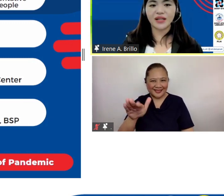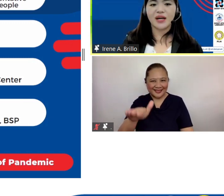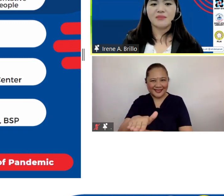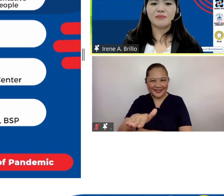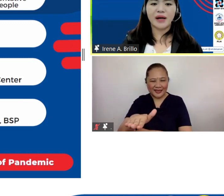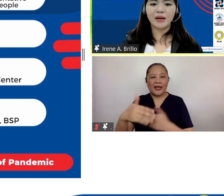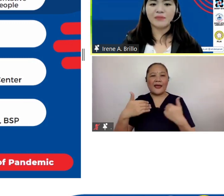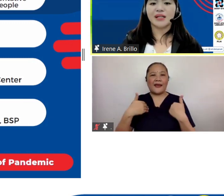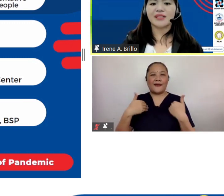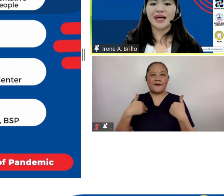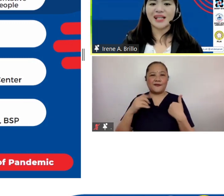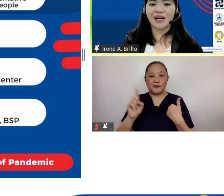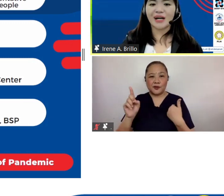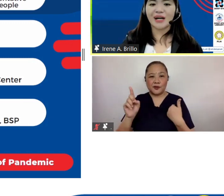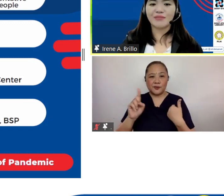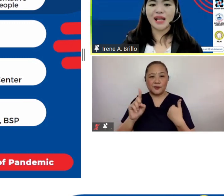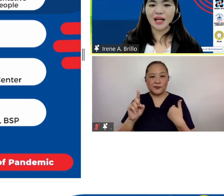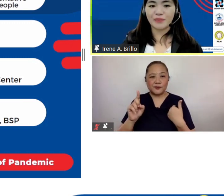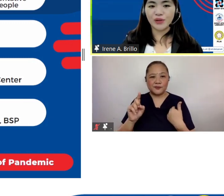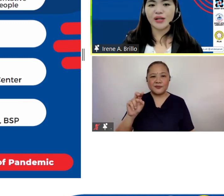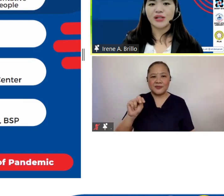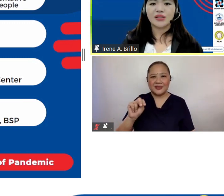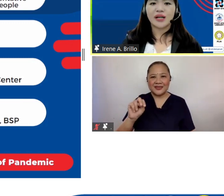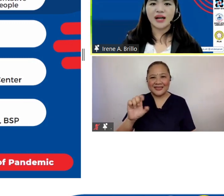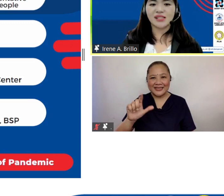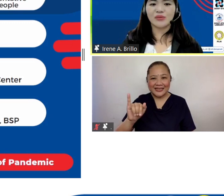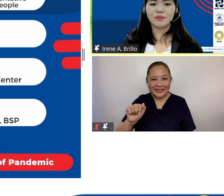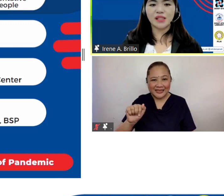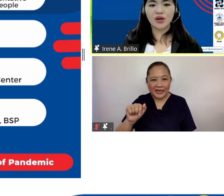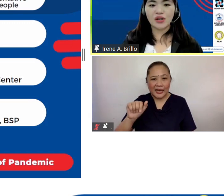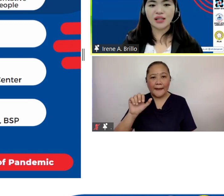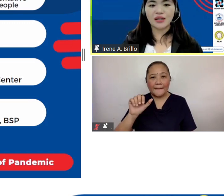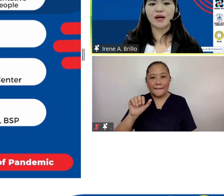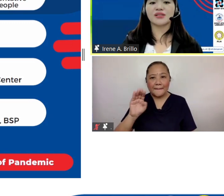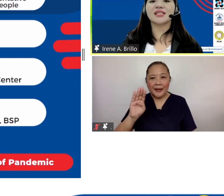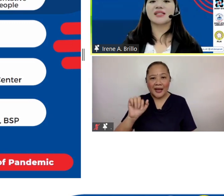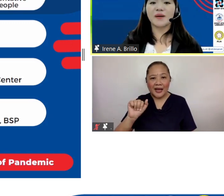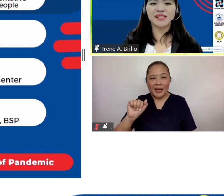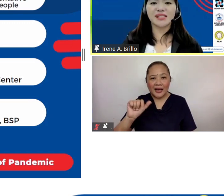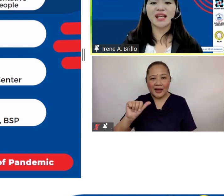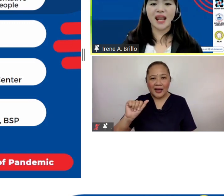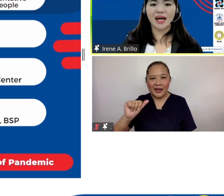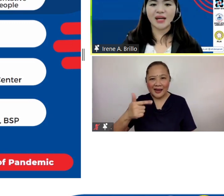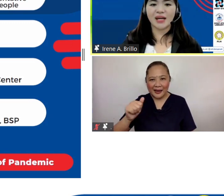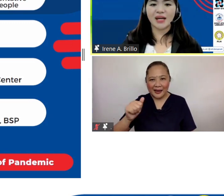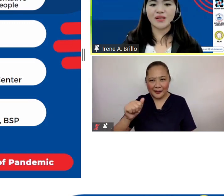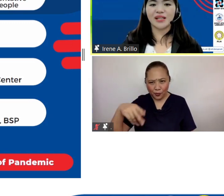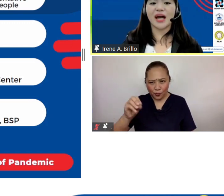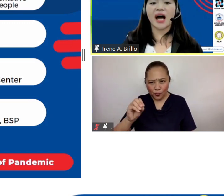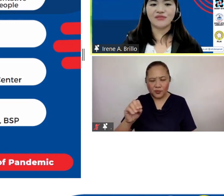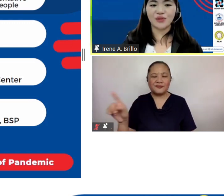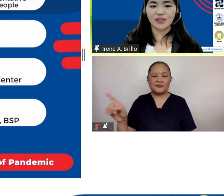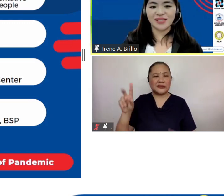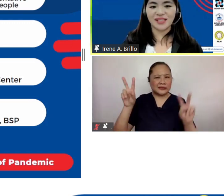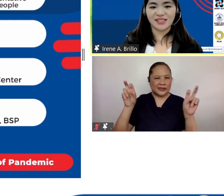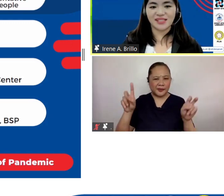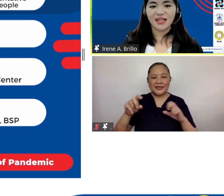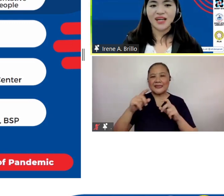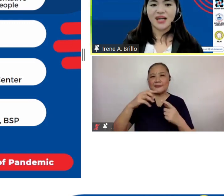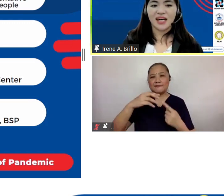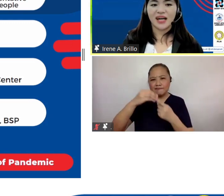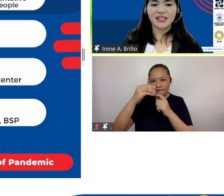having Ma'am Nelia Balagapo, and she will be talking about special library